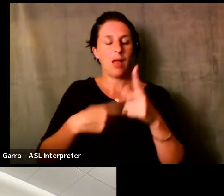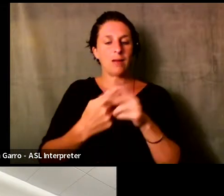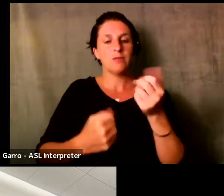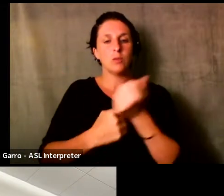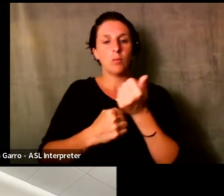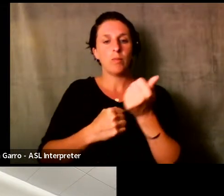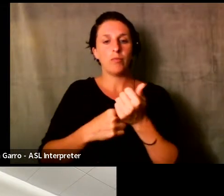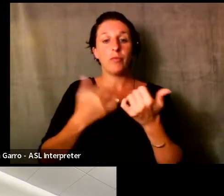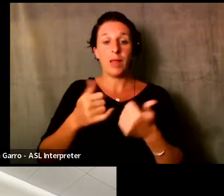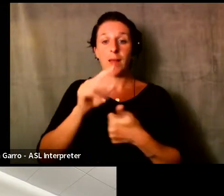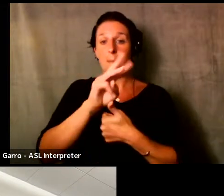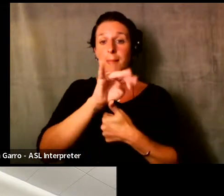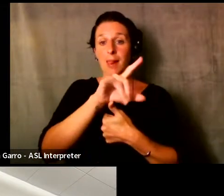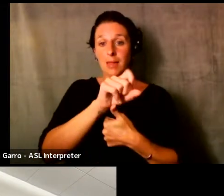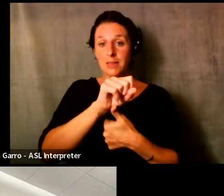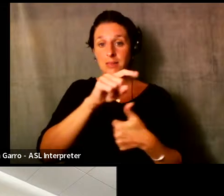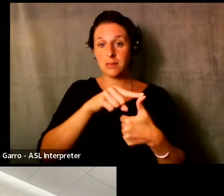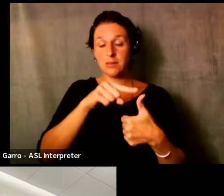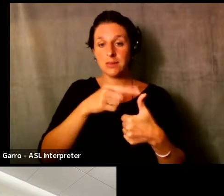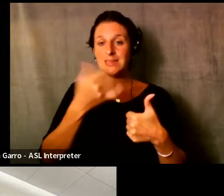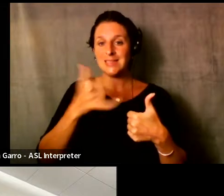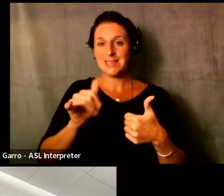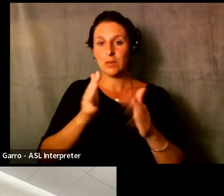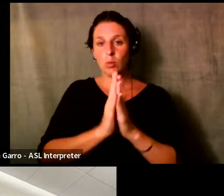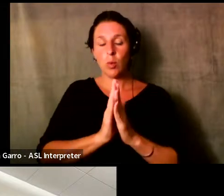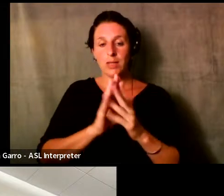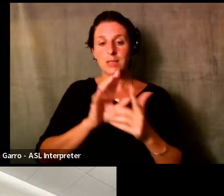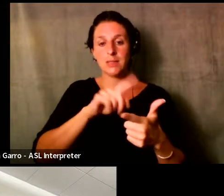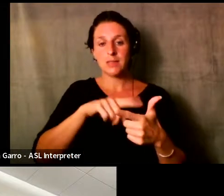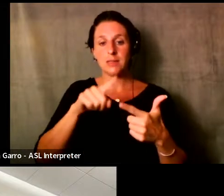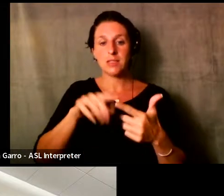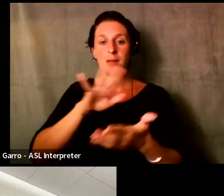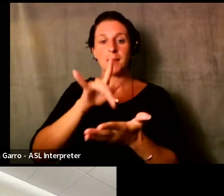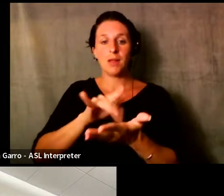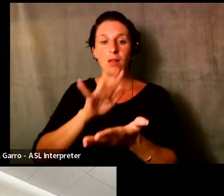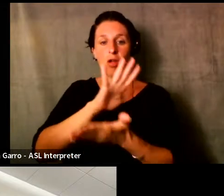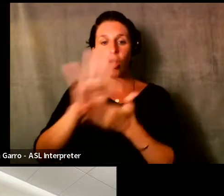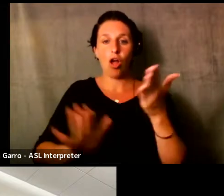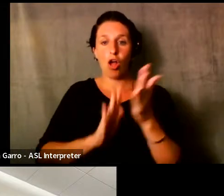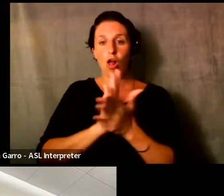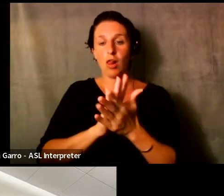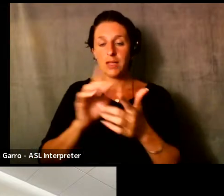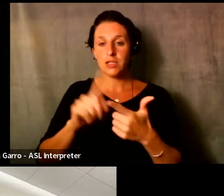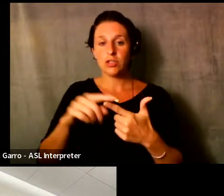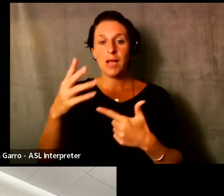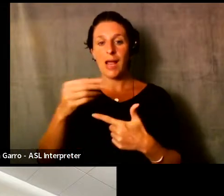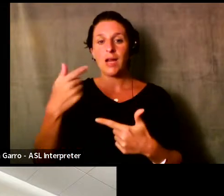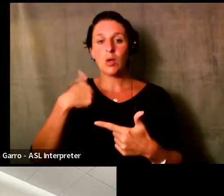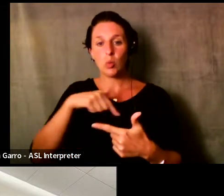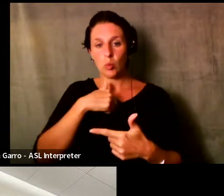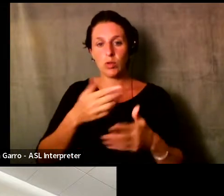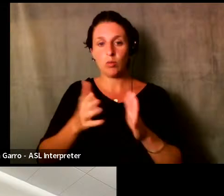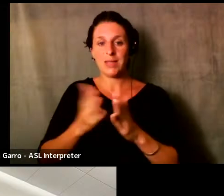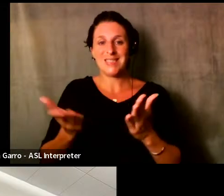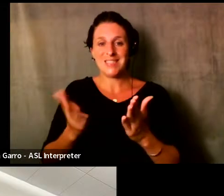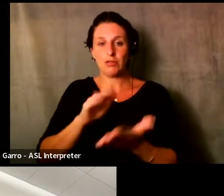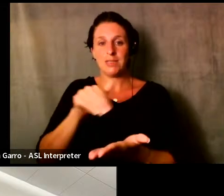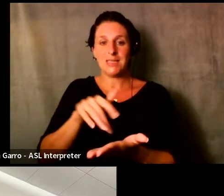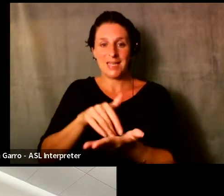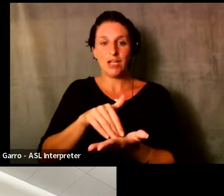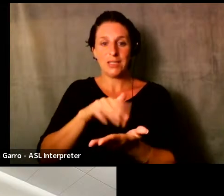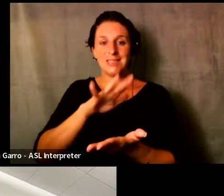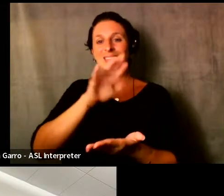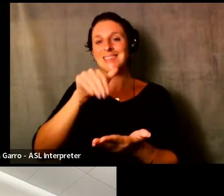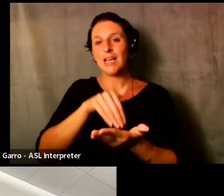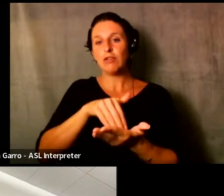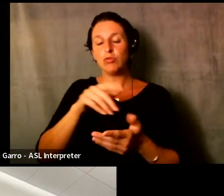it's Mills High School who's still requesting it, Middle College, and then we're requesting it here centrally to support our instructional